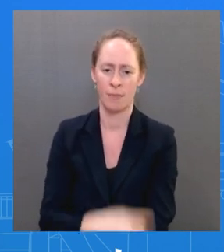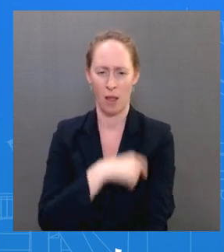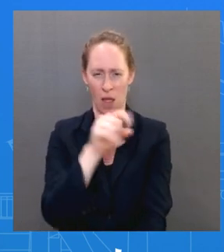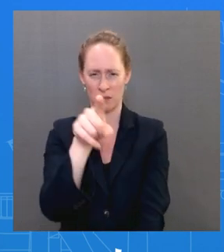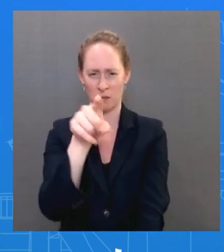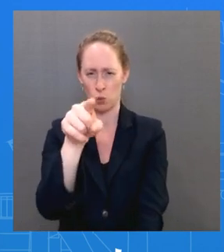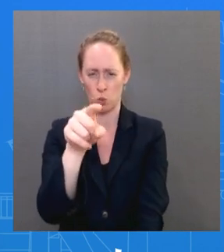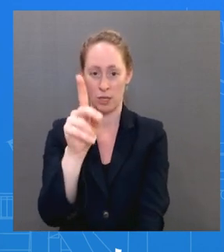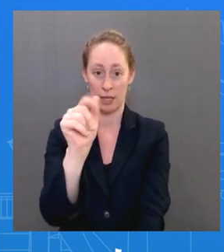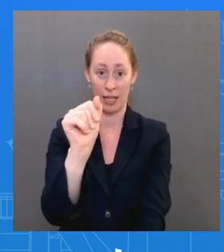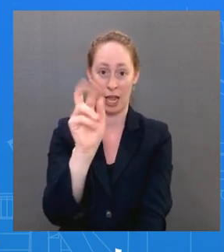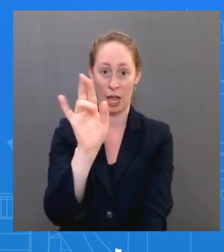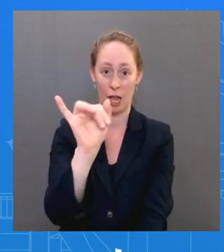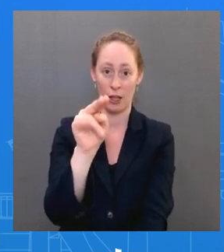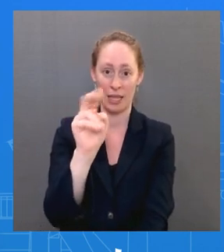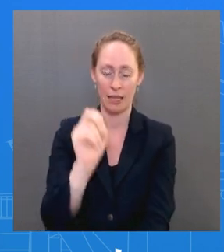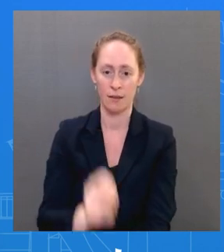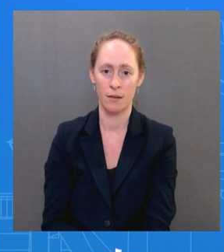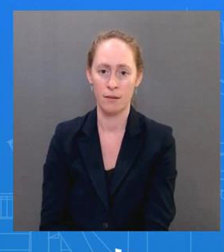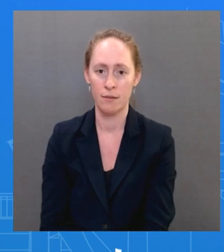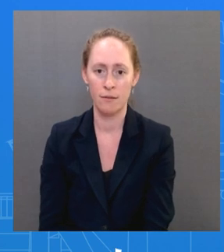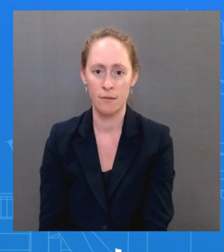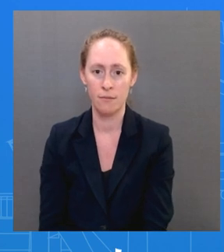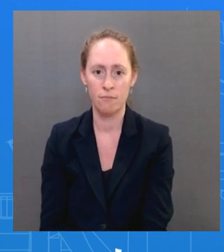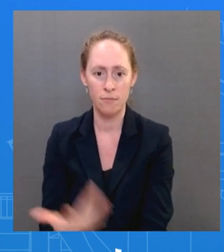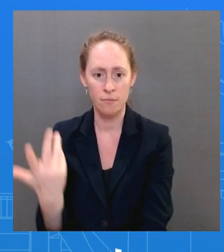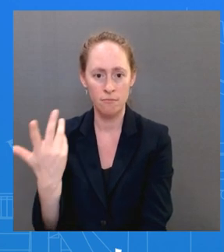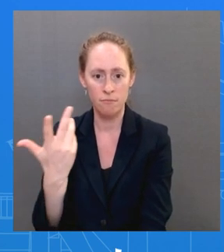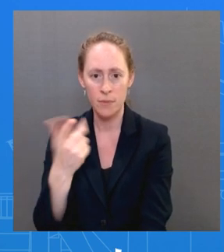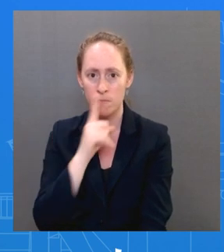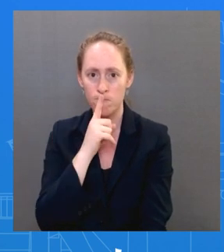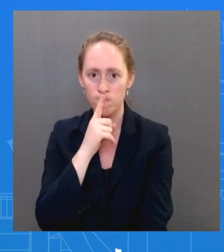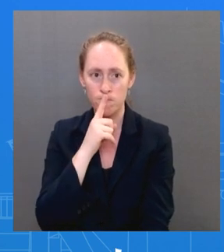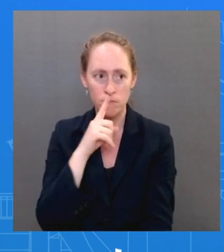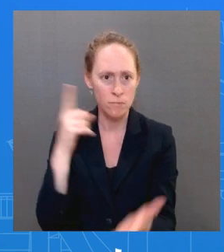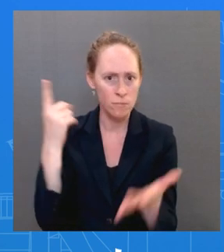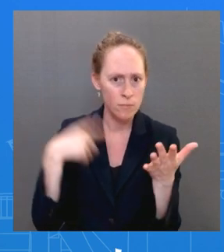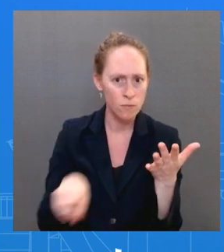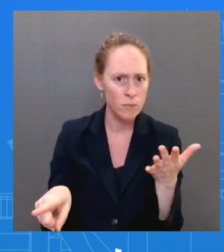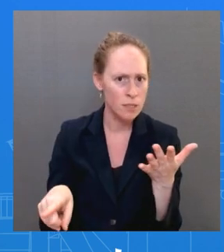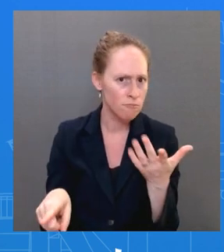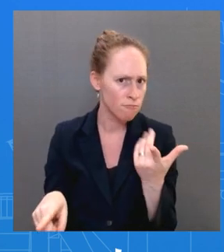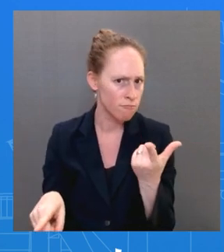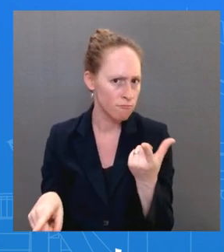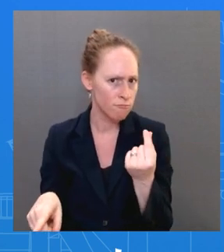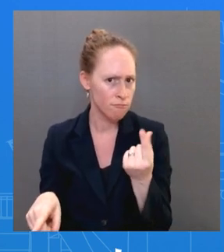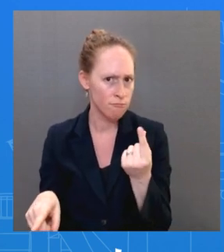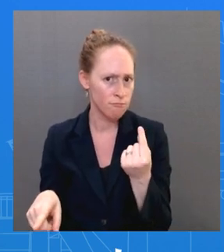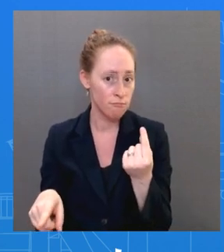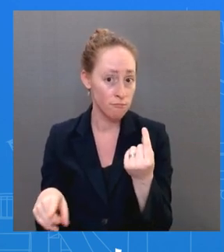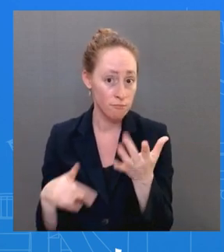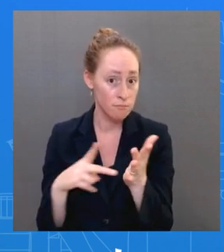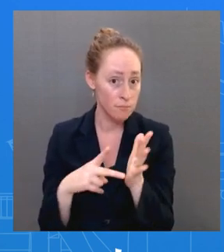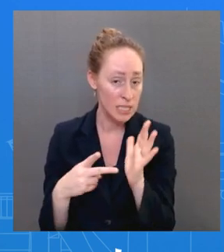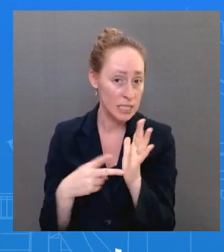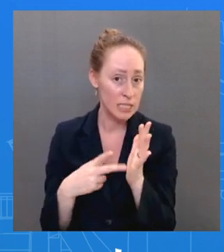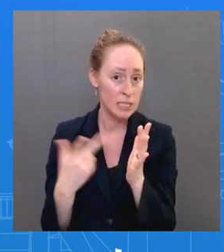week, and I'm just curious if if you have anything, if this is going to delay the SHE meeting, for example, where